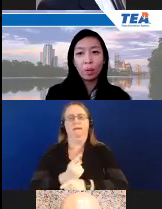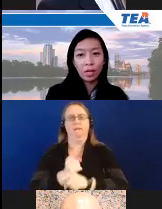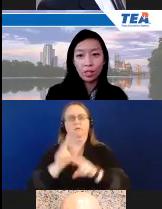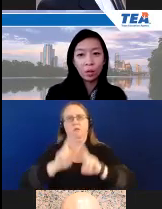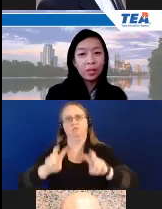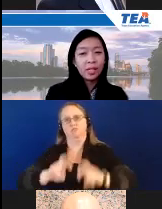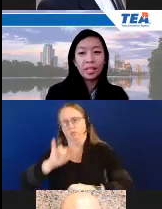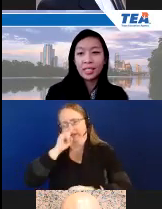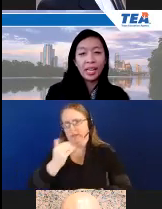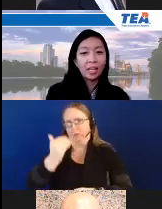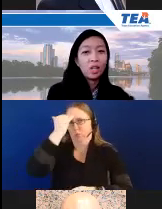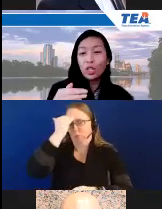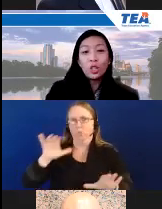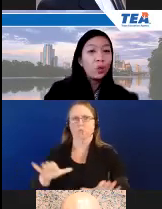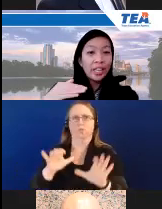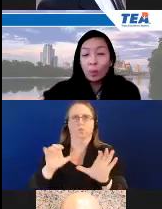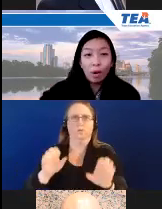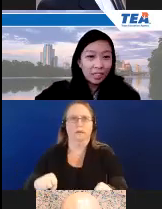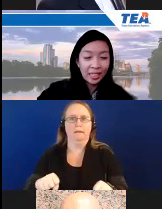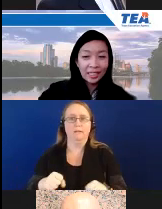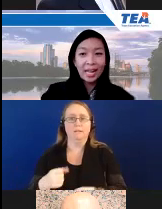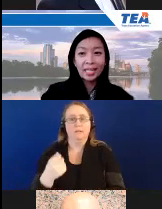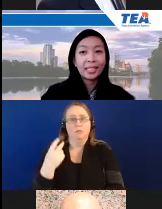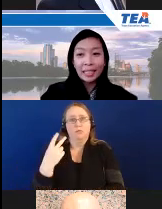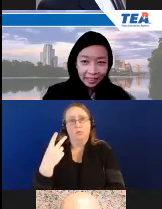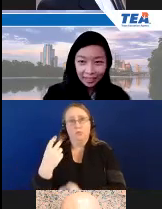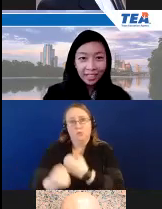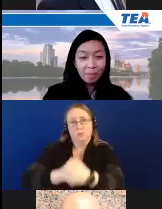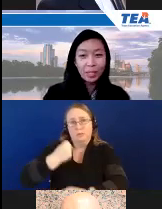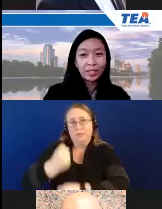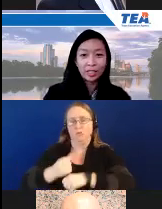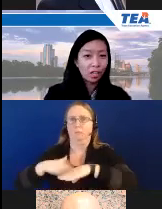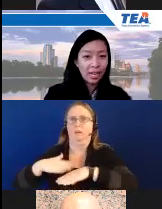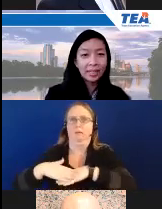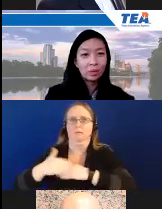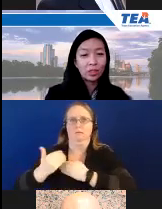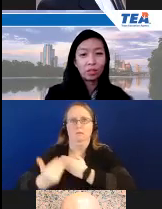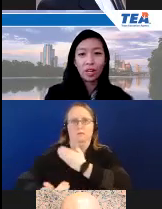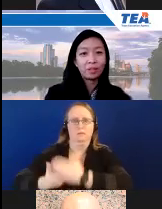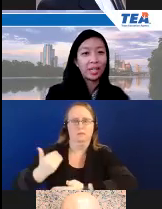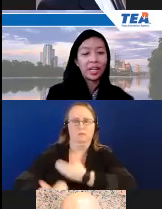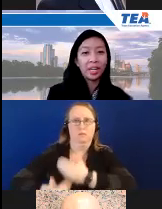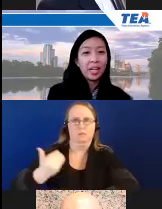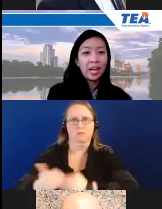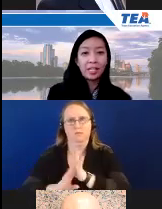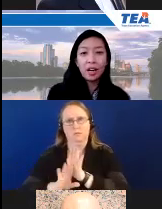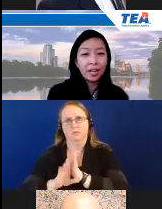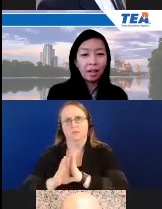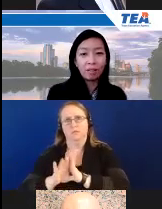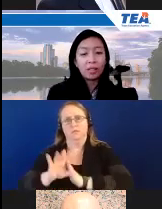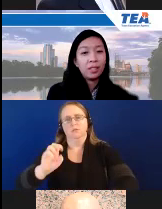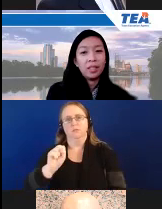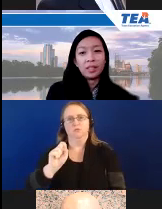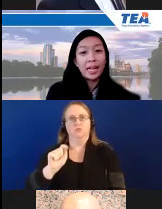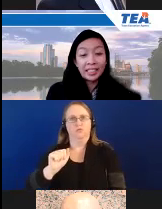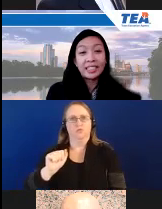kids know and can do. It is a 2-year process at least to build a STAAR test, which involves getting a ton